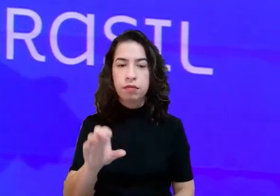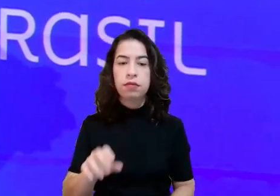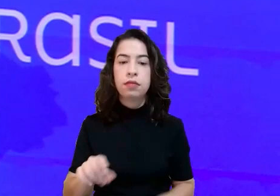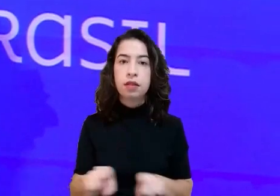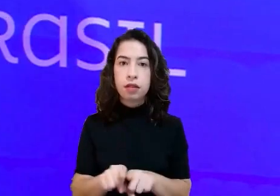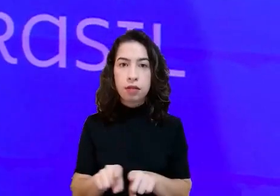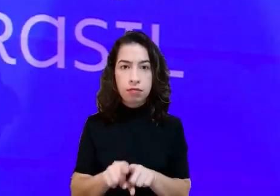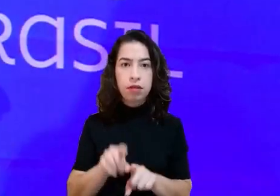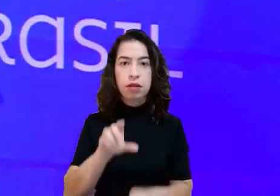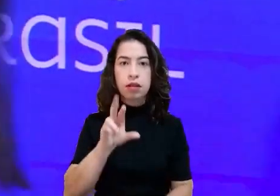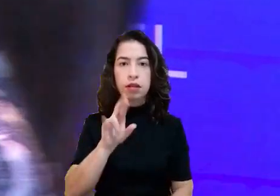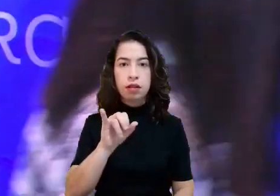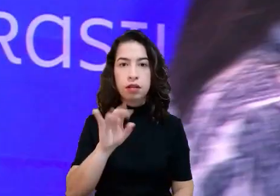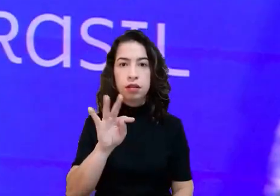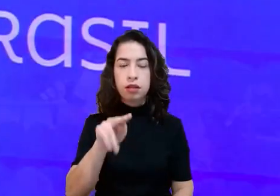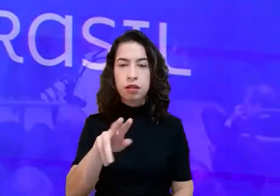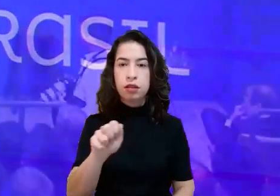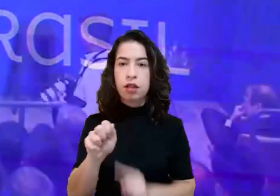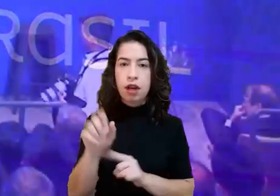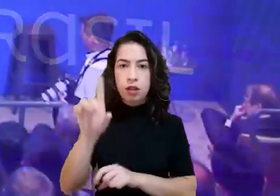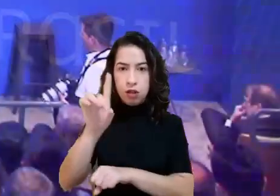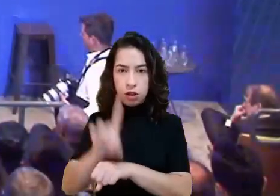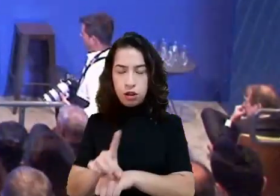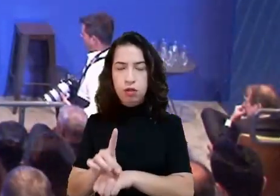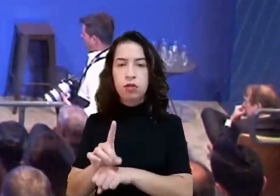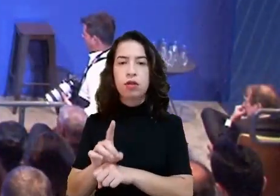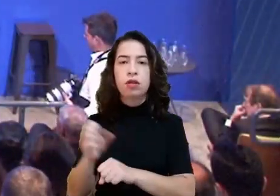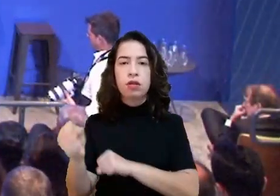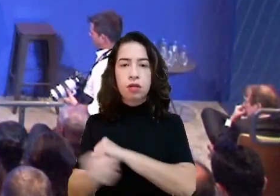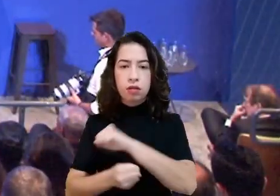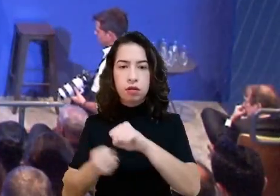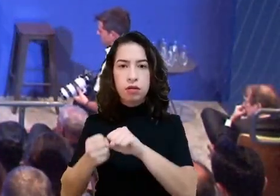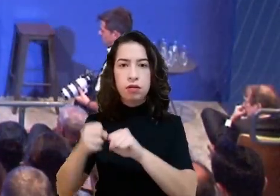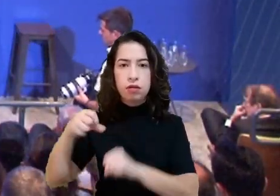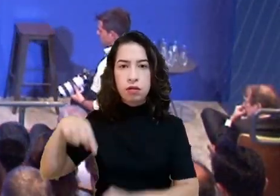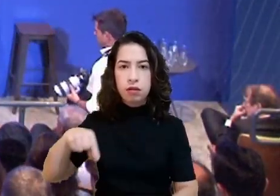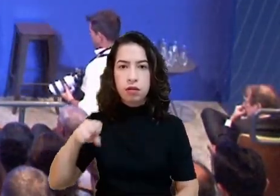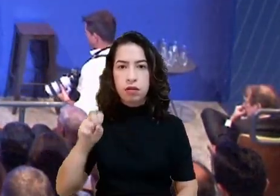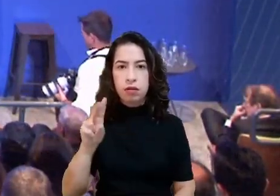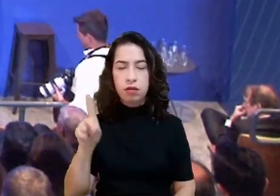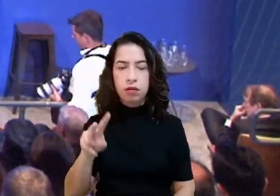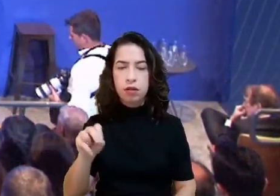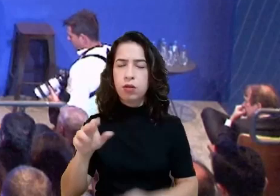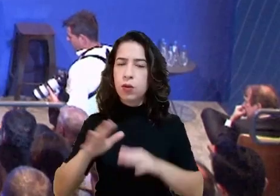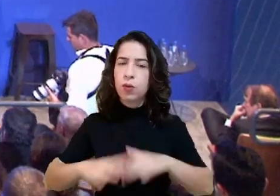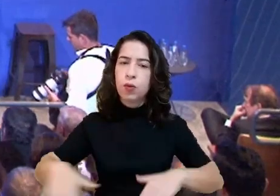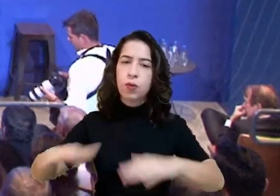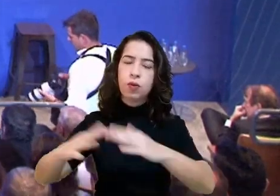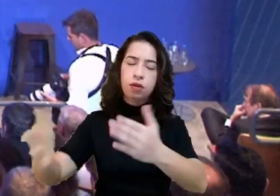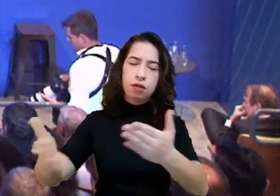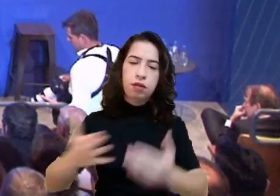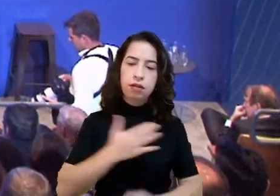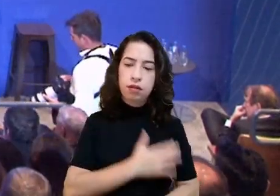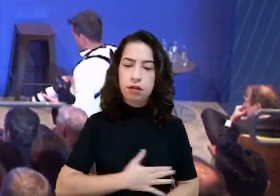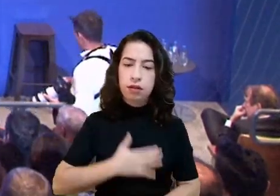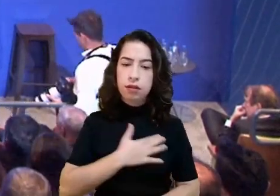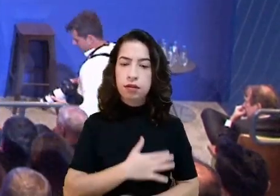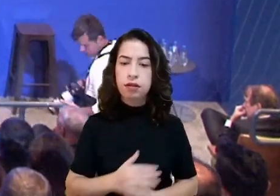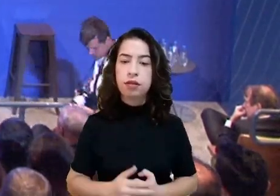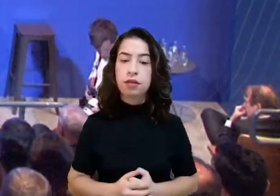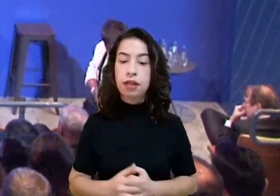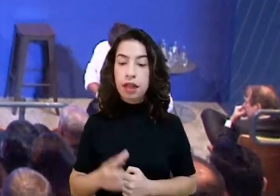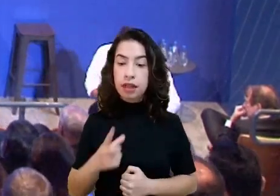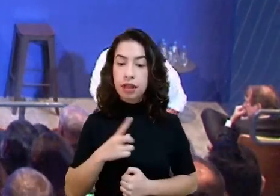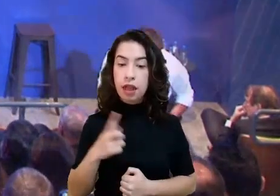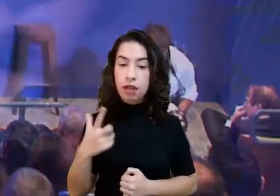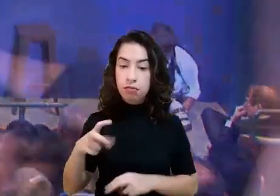White, the executive director of sustainability and communication of Suzano. Welcome, all of you. We have one seat